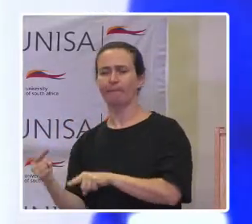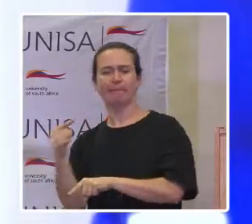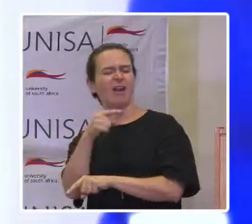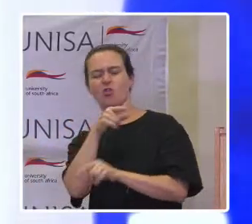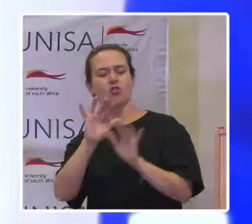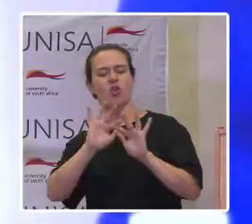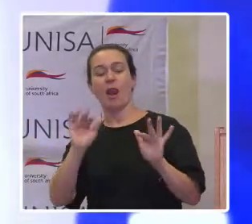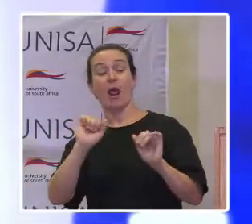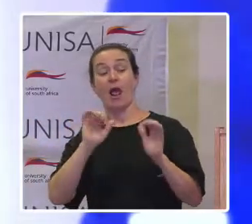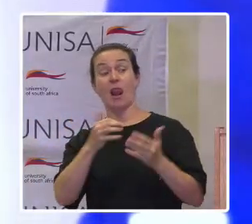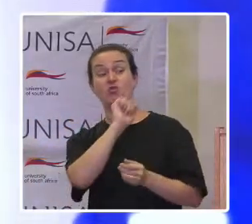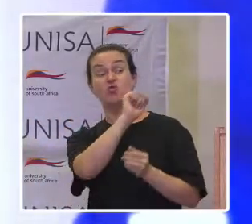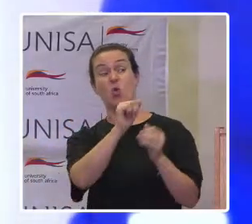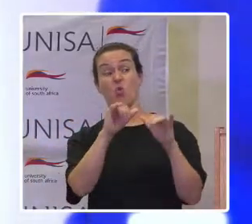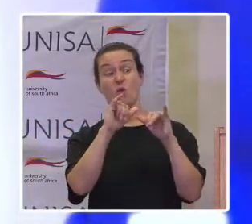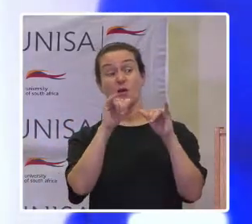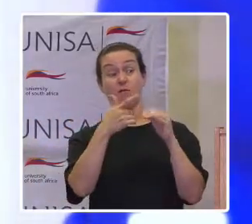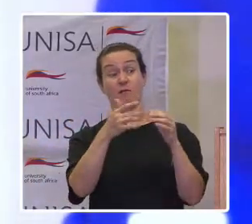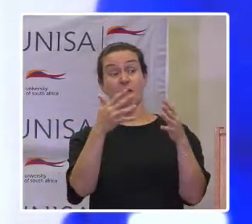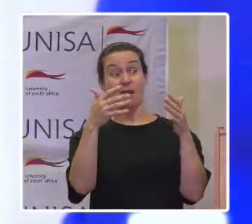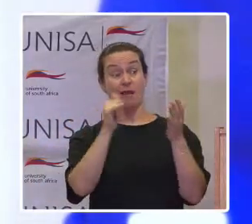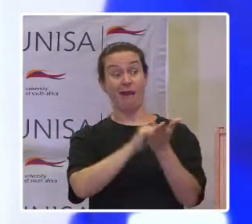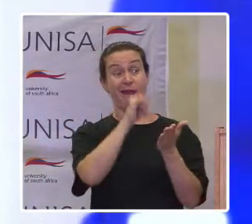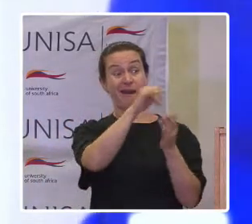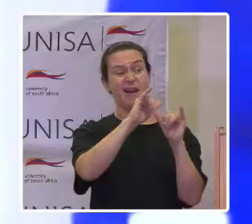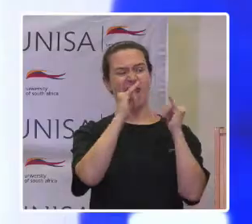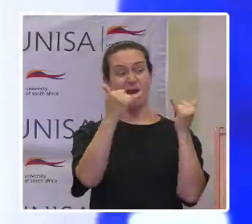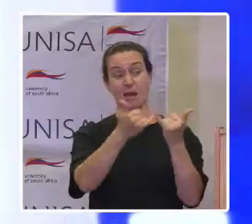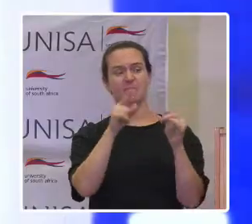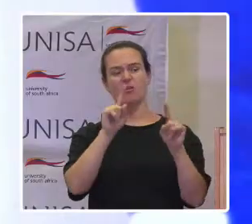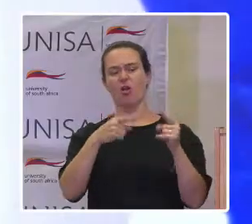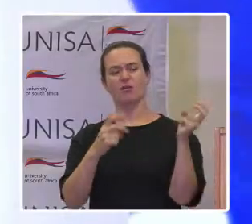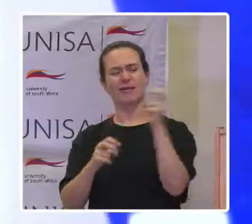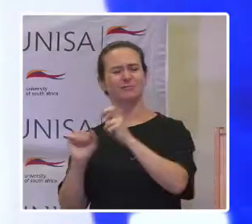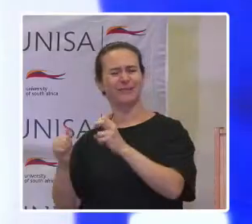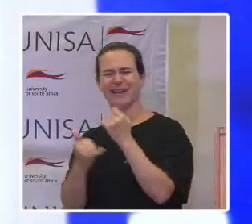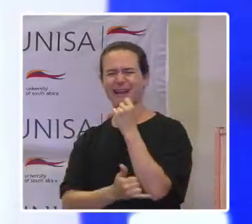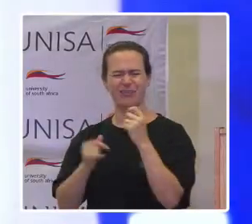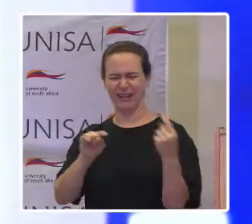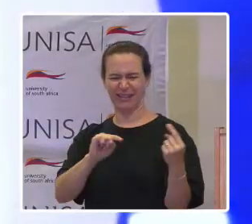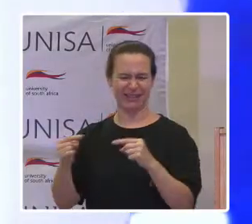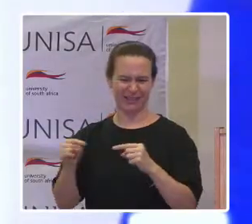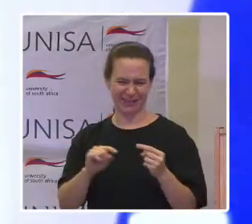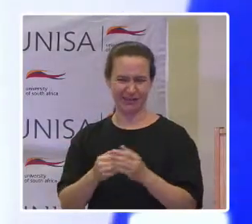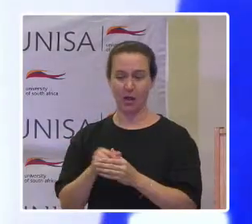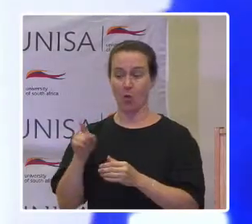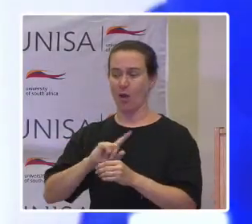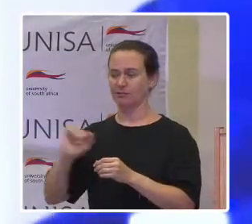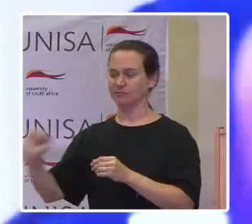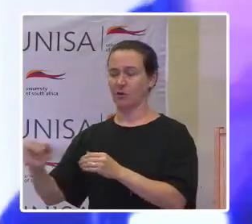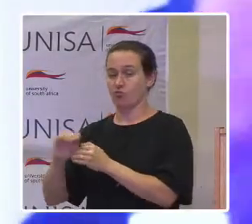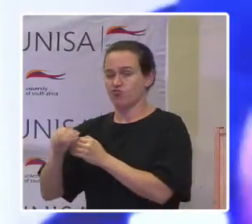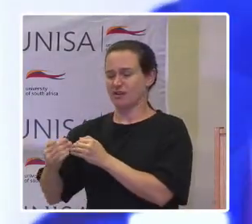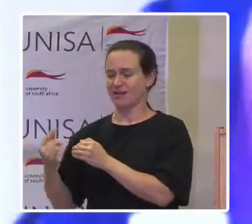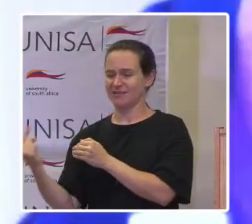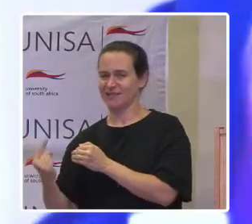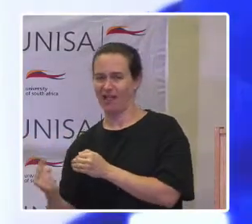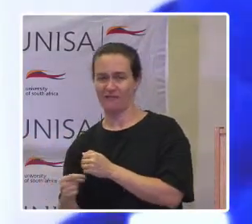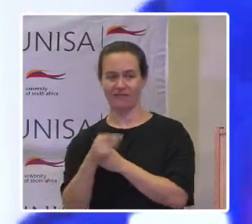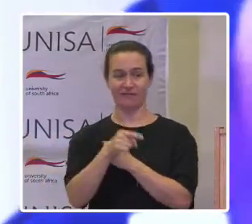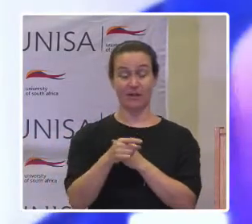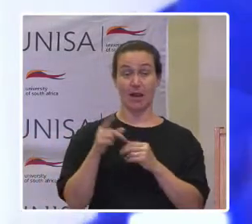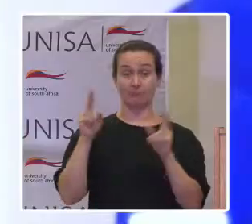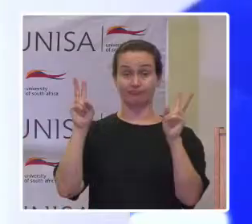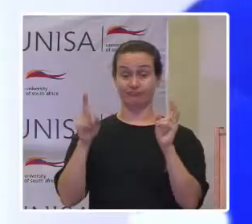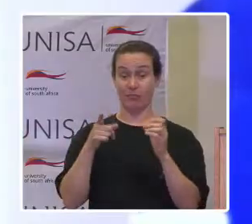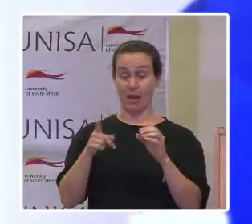in recent times already. So we see, as it was spoken about, protectionism, where airlines are seen as a